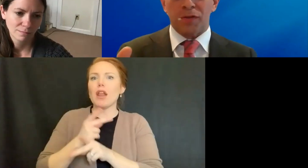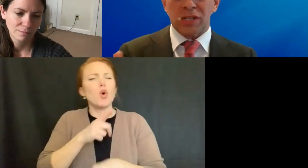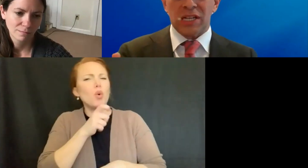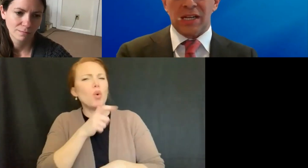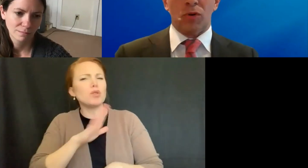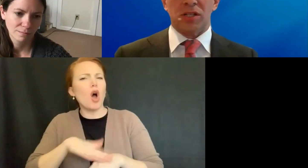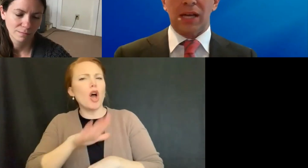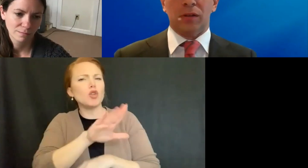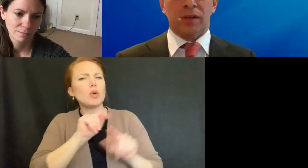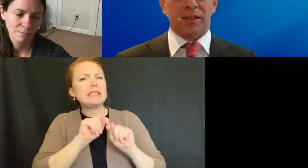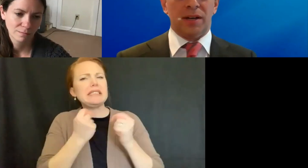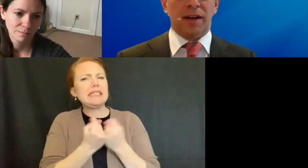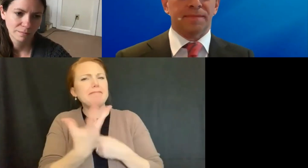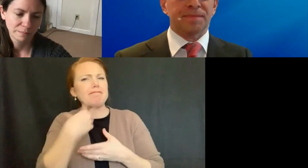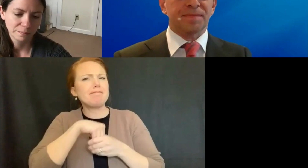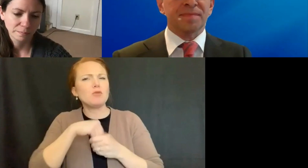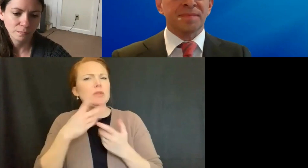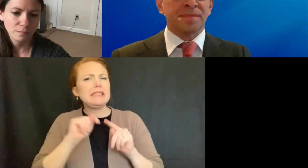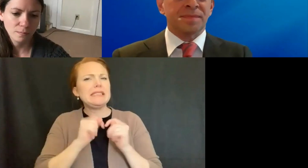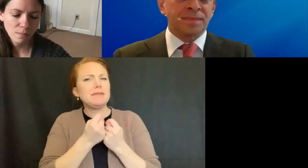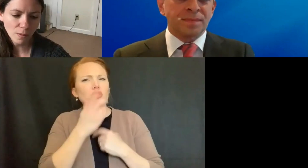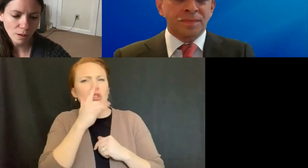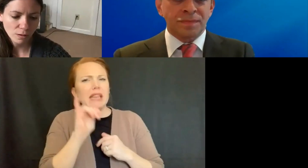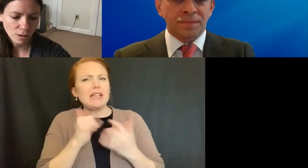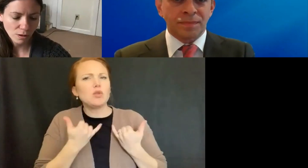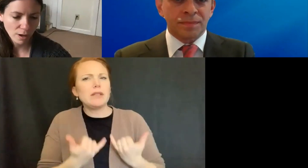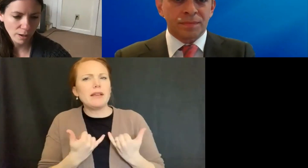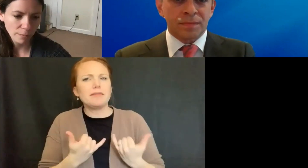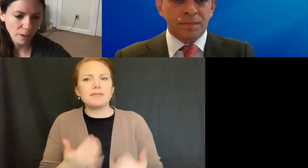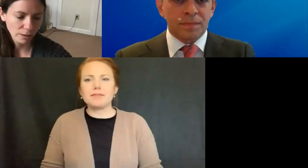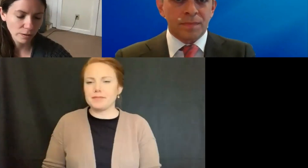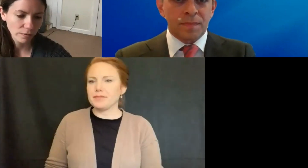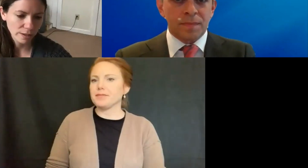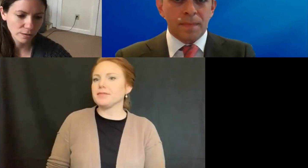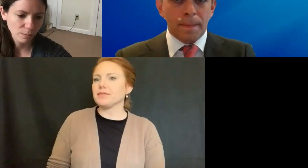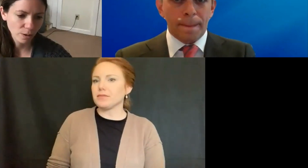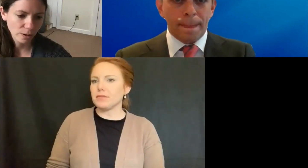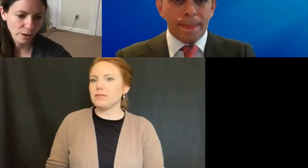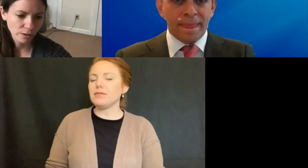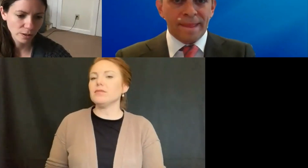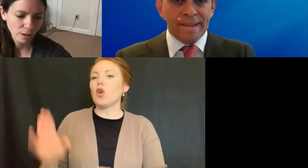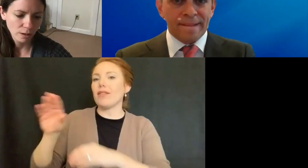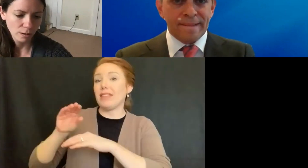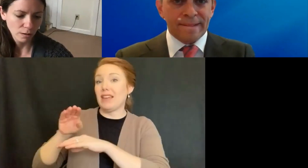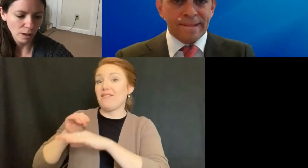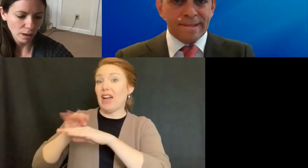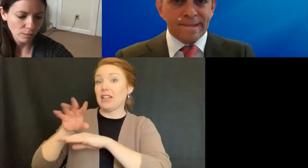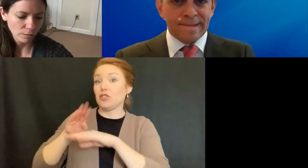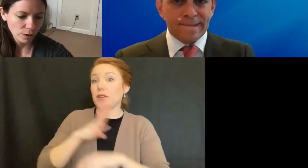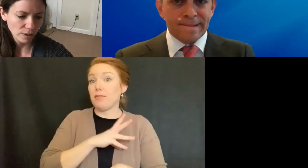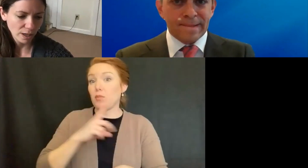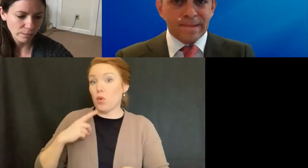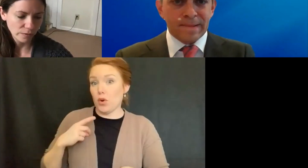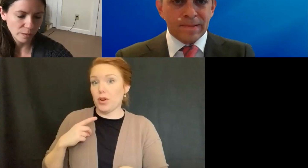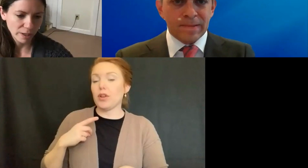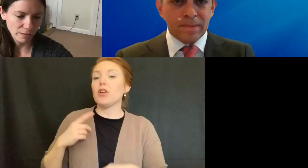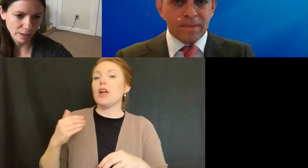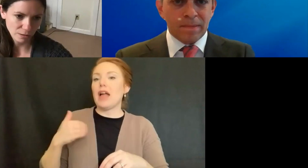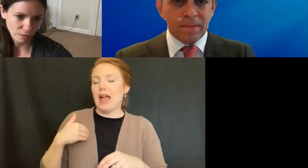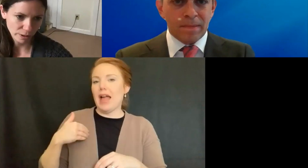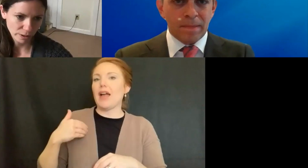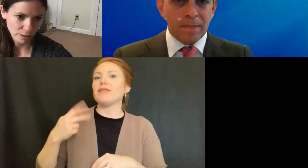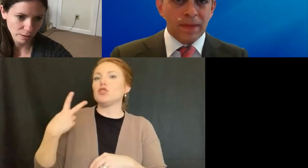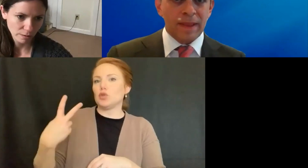the makeup of your team. What does that look like today? So on the advisory board, there's a 2-time VP